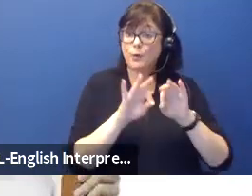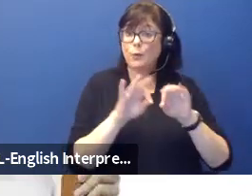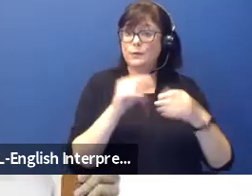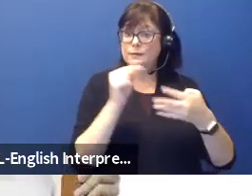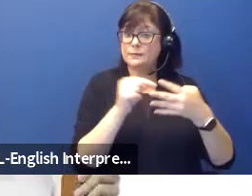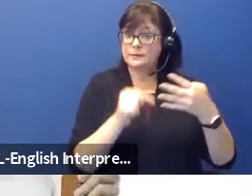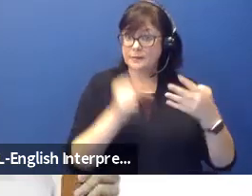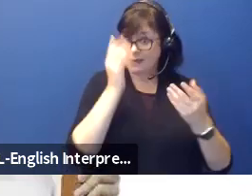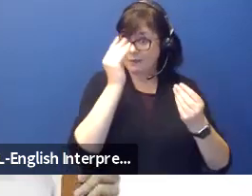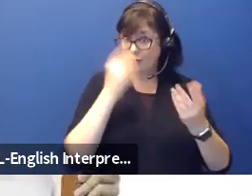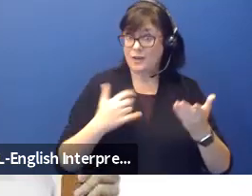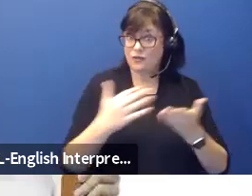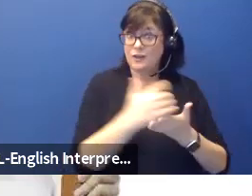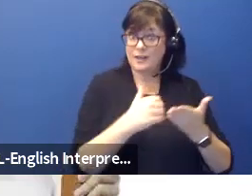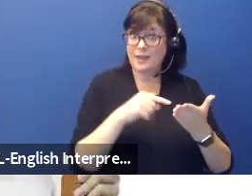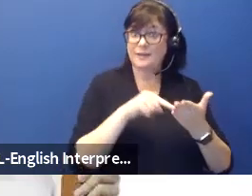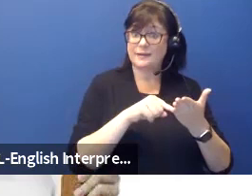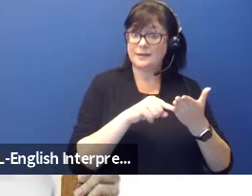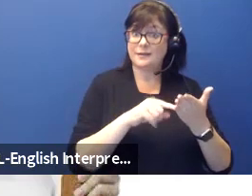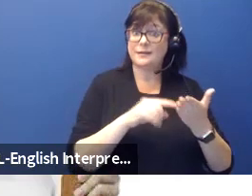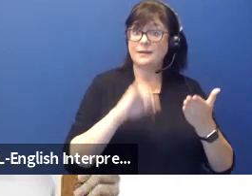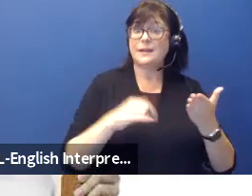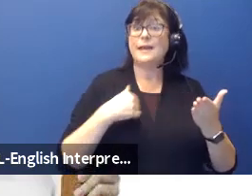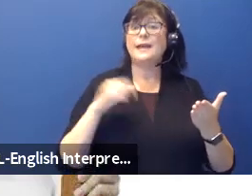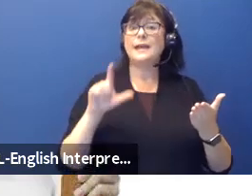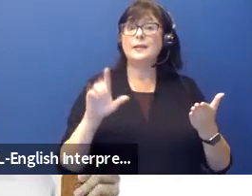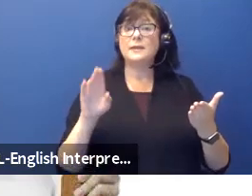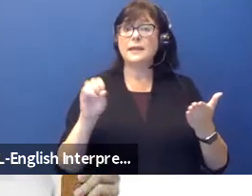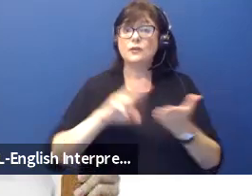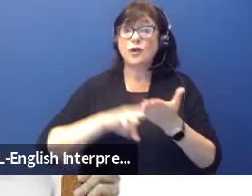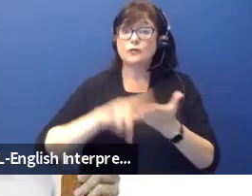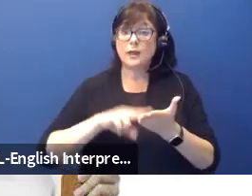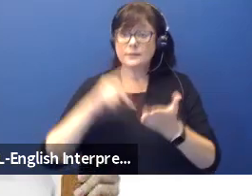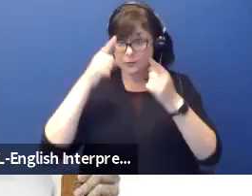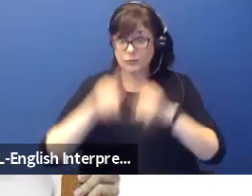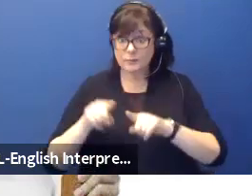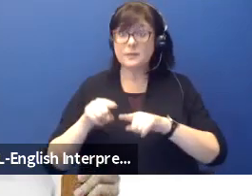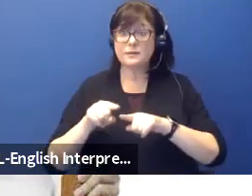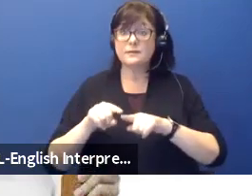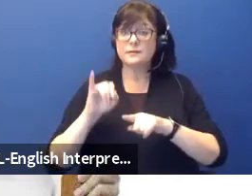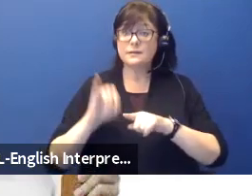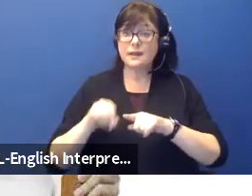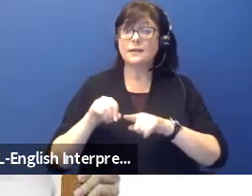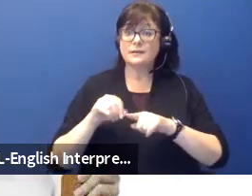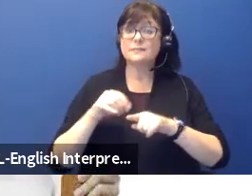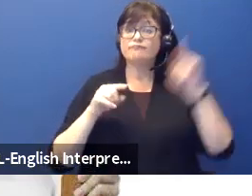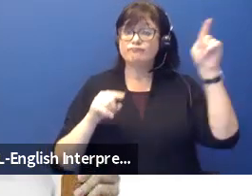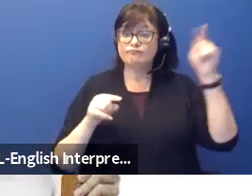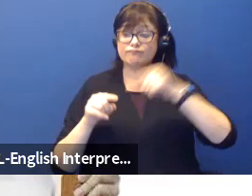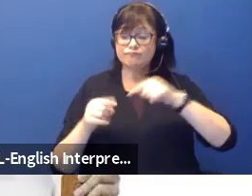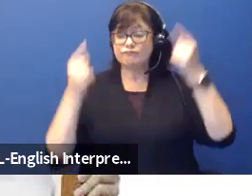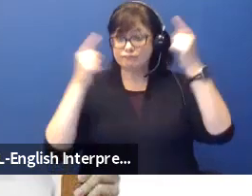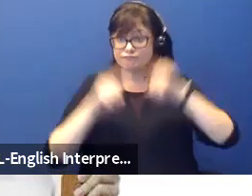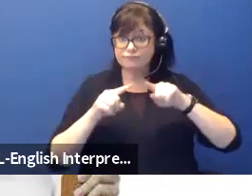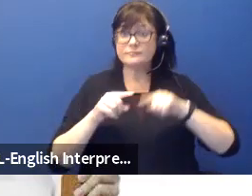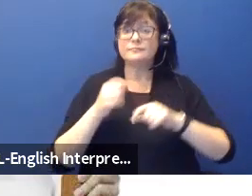are complying with what is in our LBS agreements. As educators and